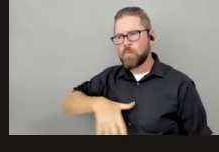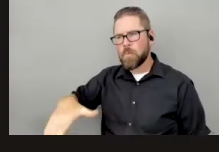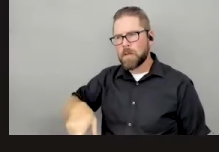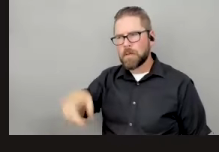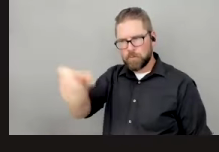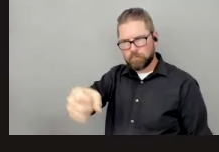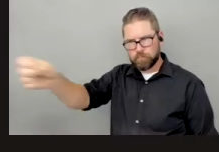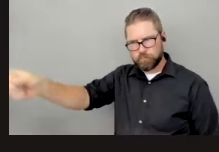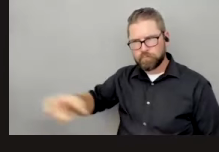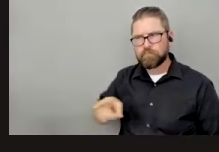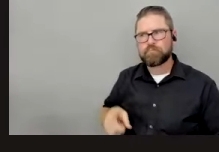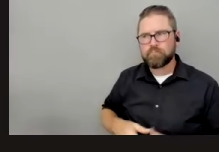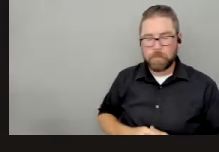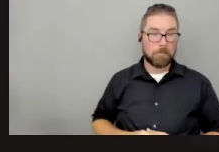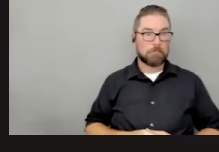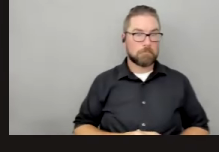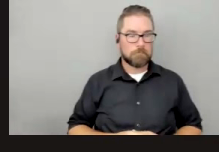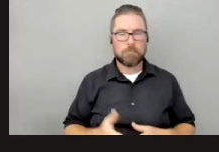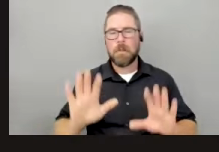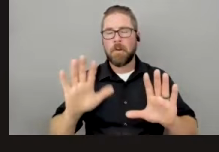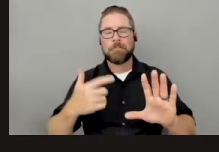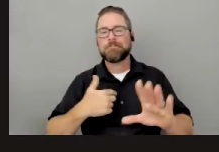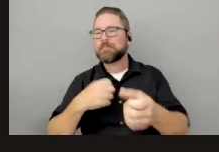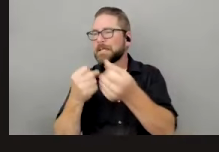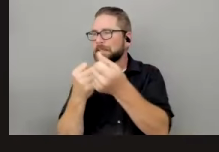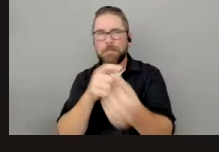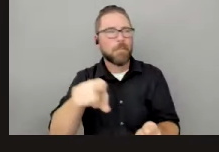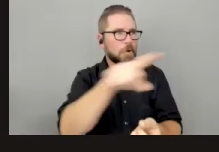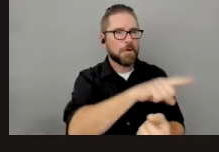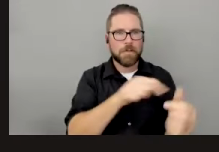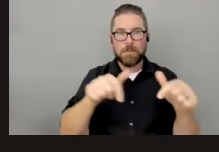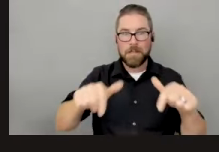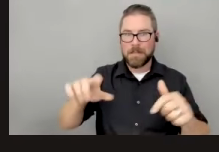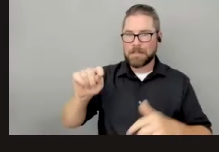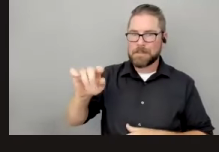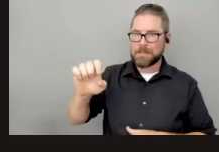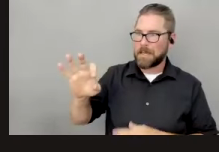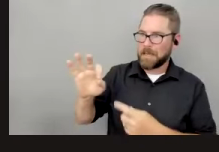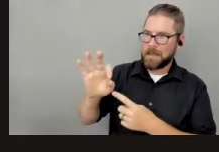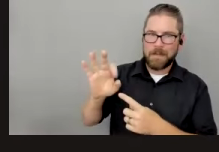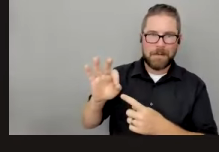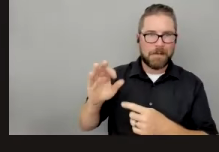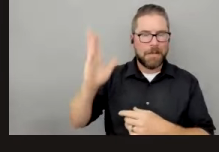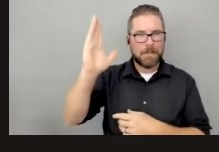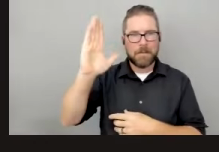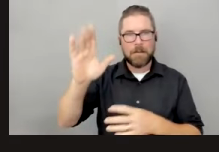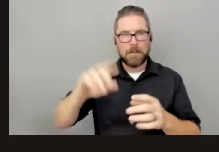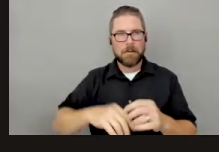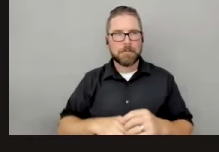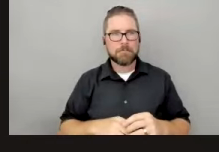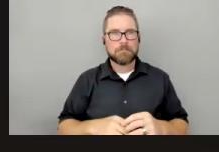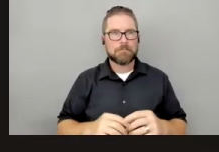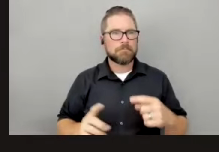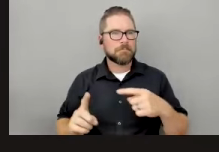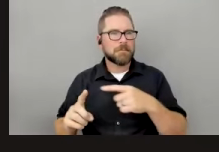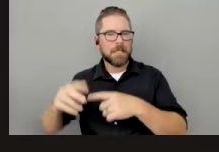to support you all. This is just a Title IX seminar. Yeah. Right. So That right, totally that's- understood. I just want to make sure Thank people